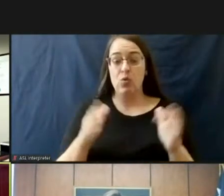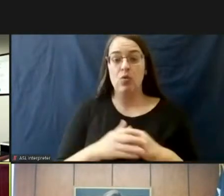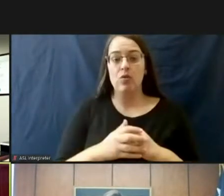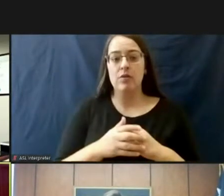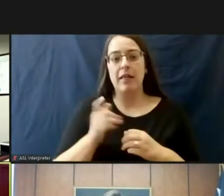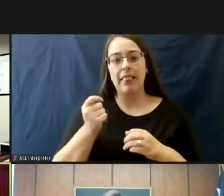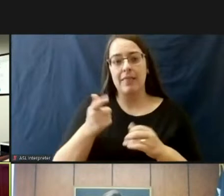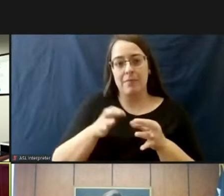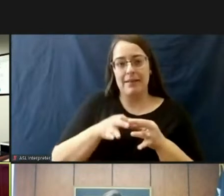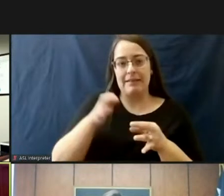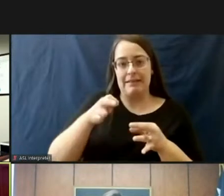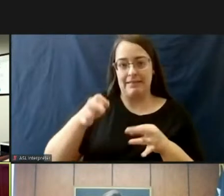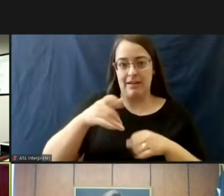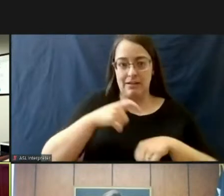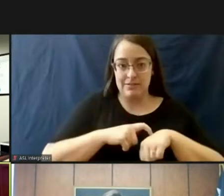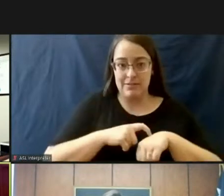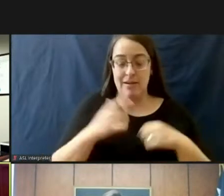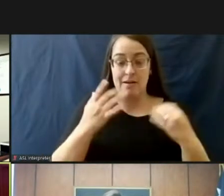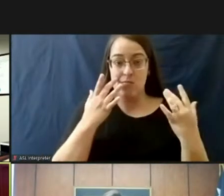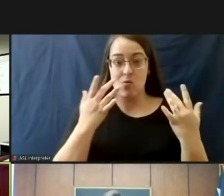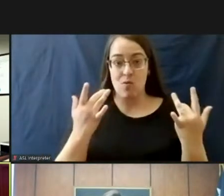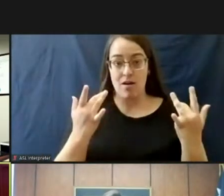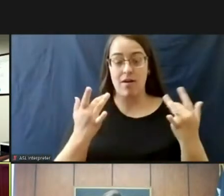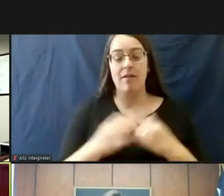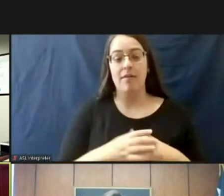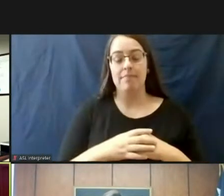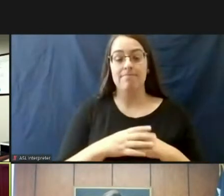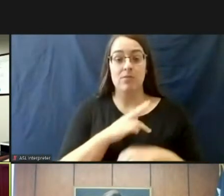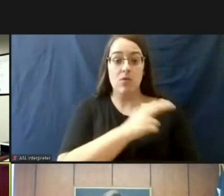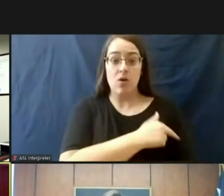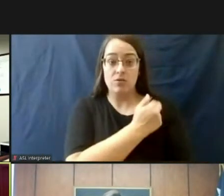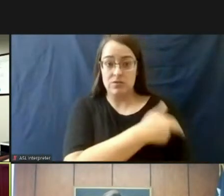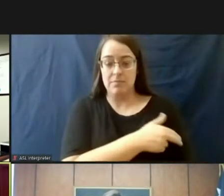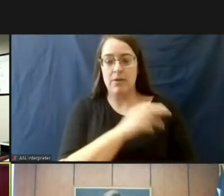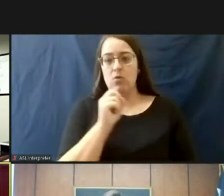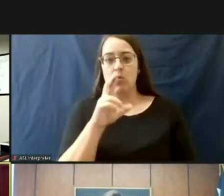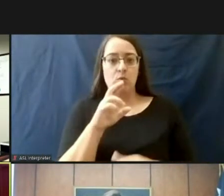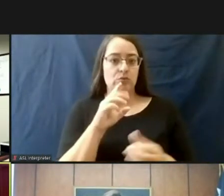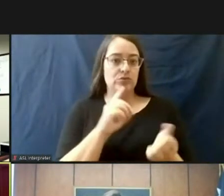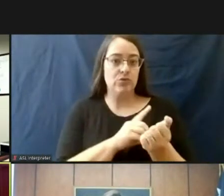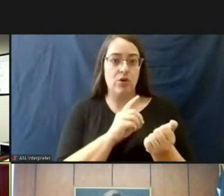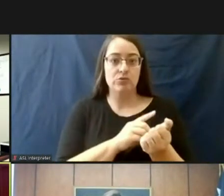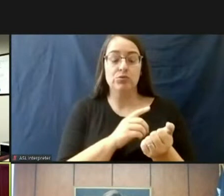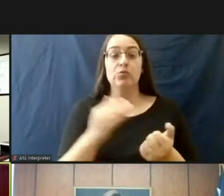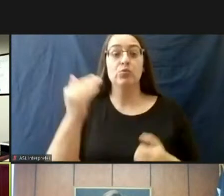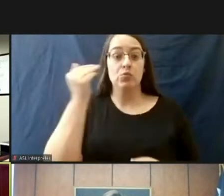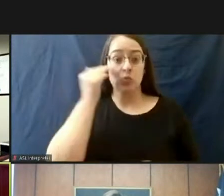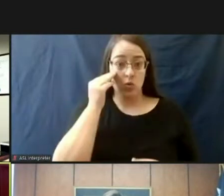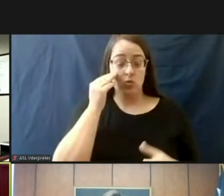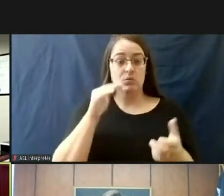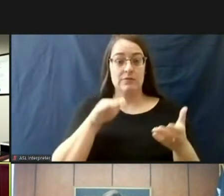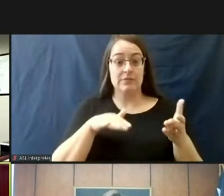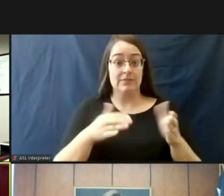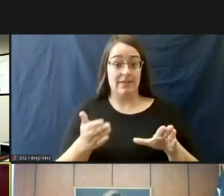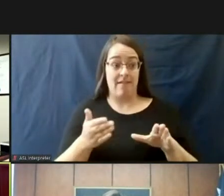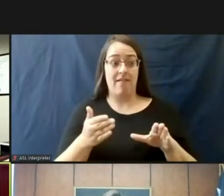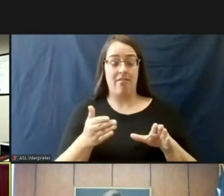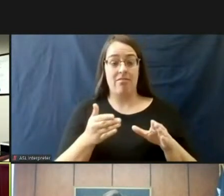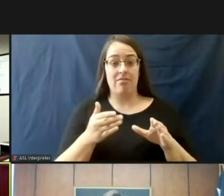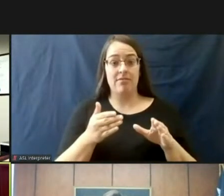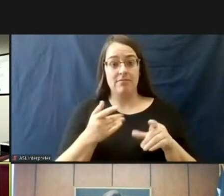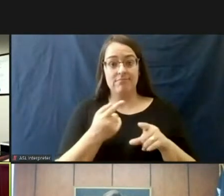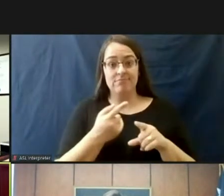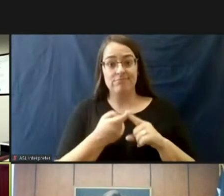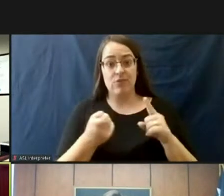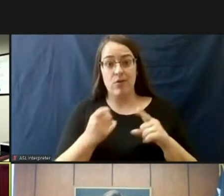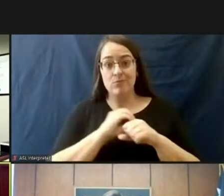It's when the hospital or a physician is aware of a death that's related to that. There's a couple